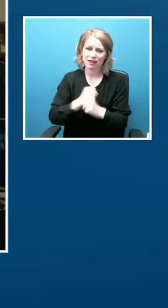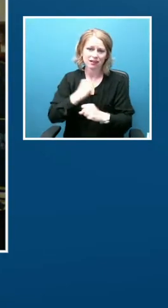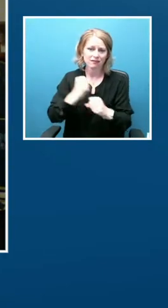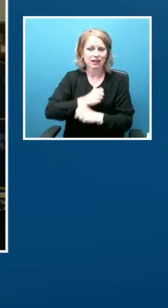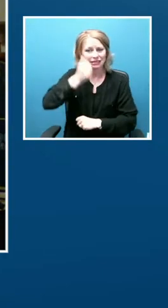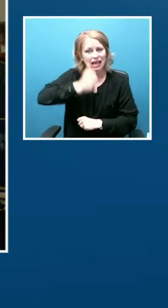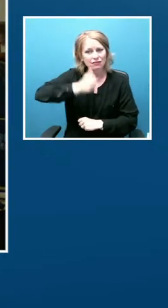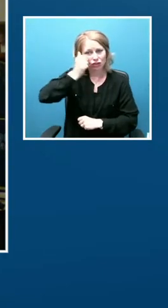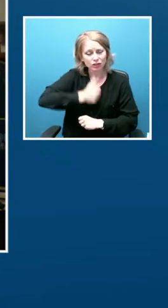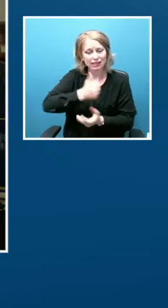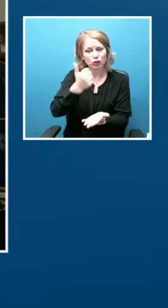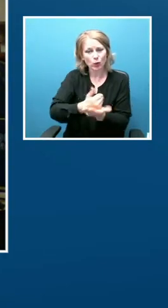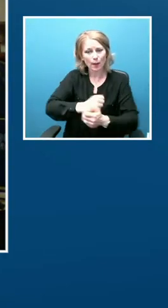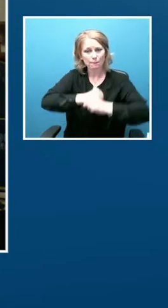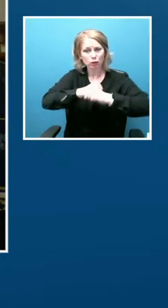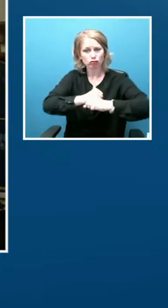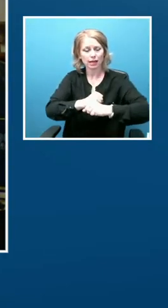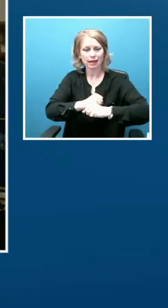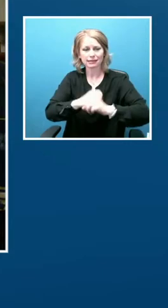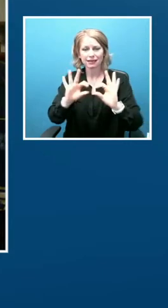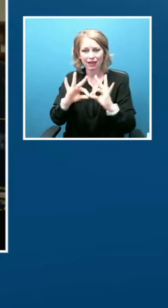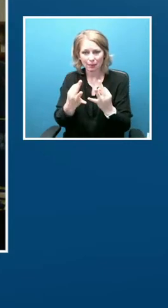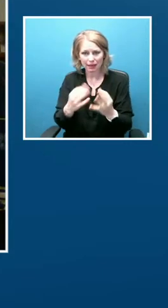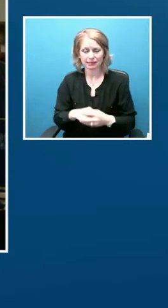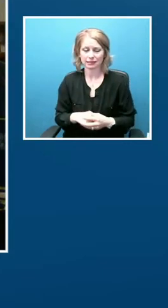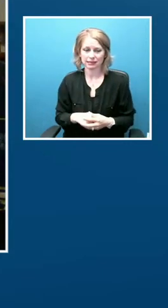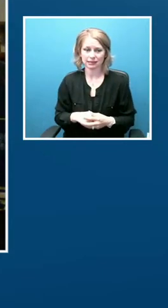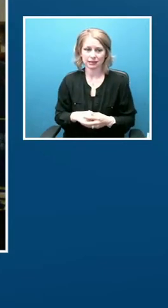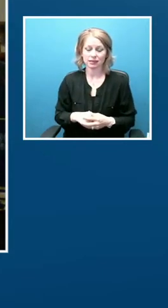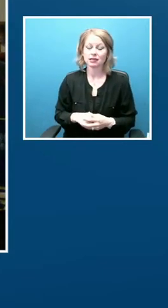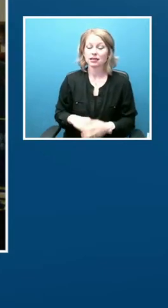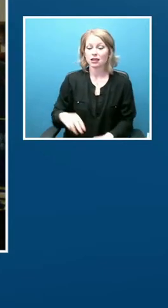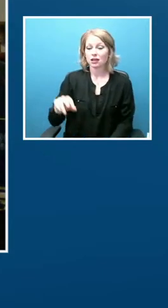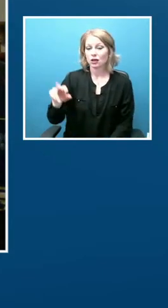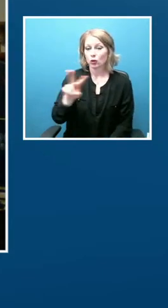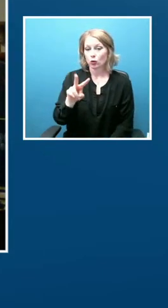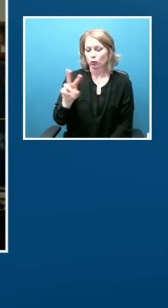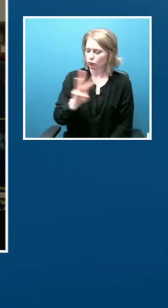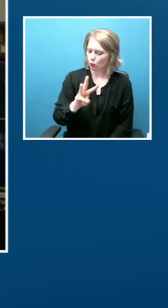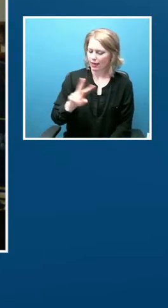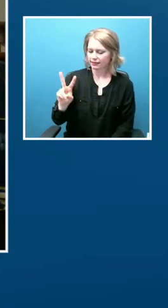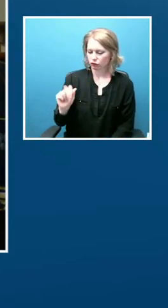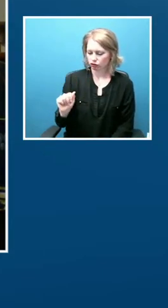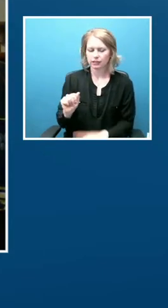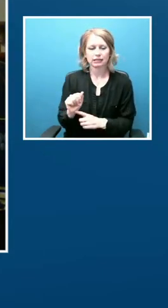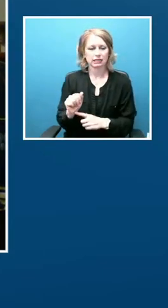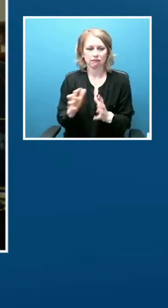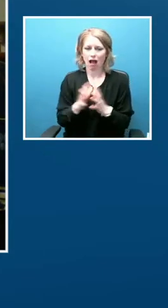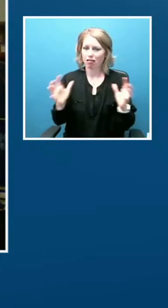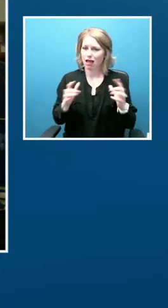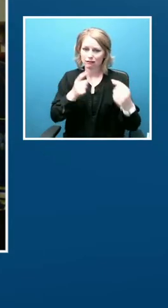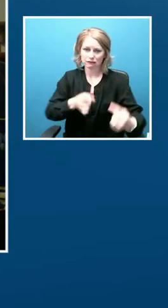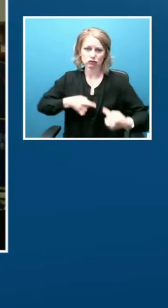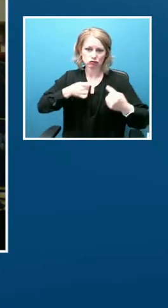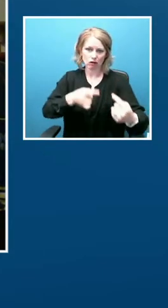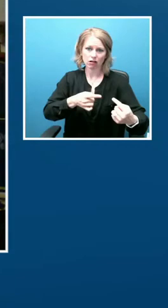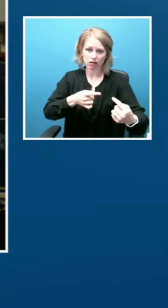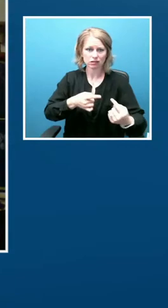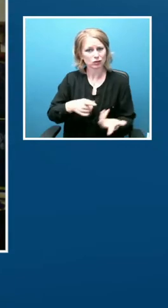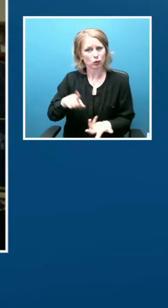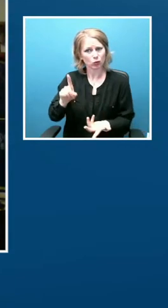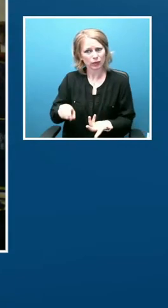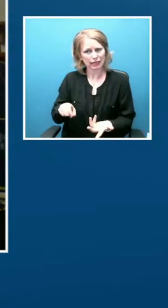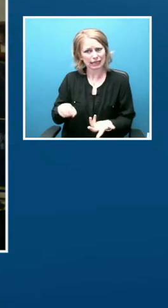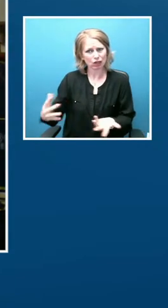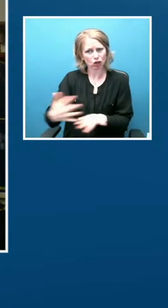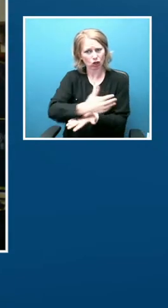Virginia families. In West Virginia, we've seen a lot of struggle and our constituency deserves a party that will stand up for them